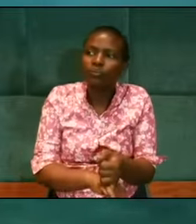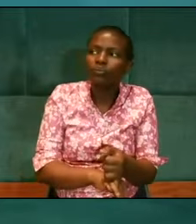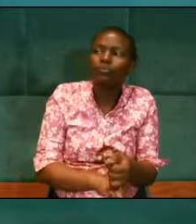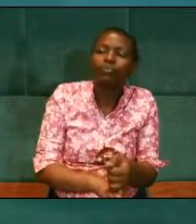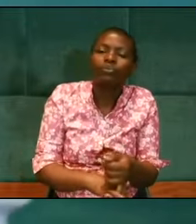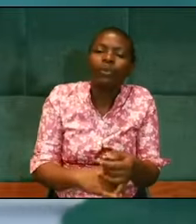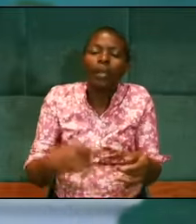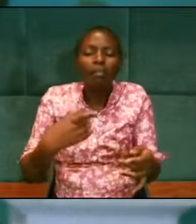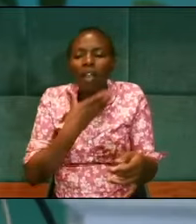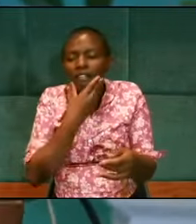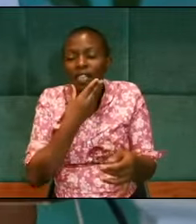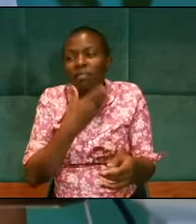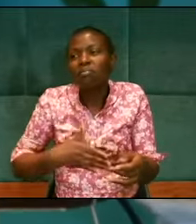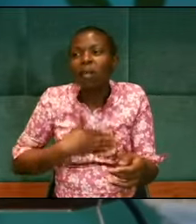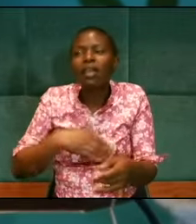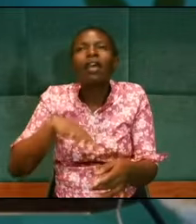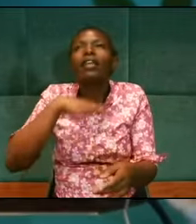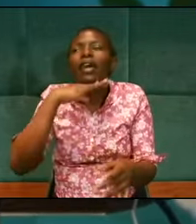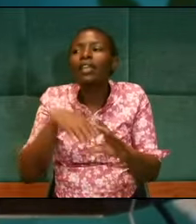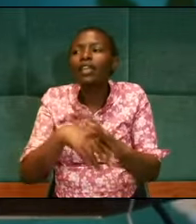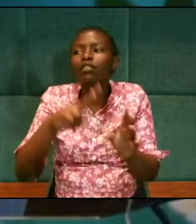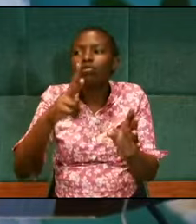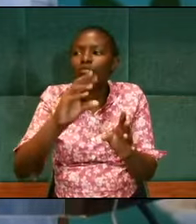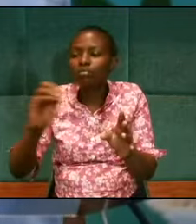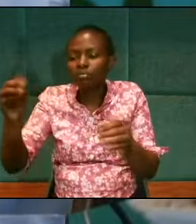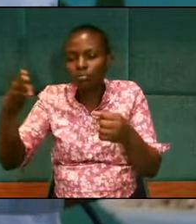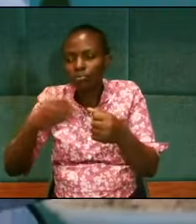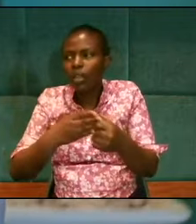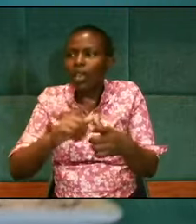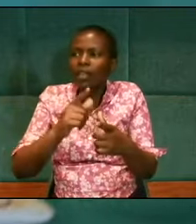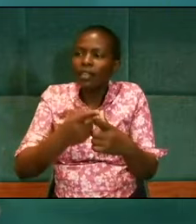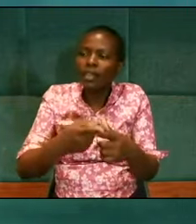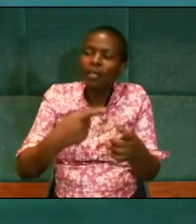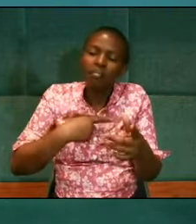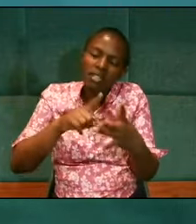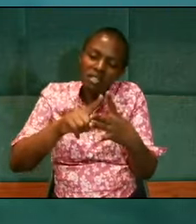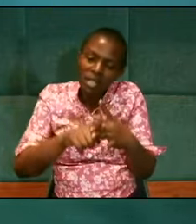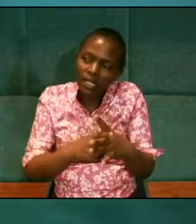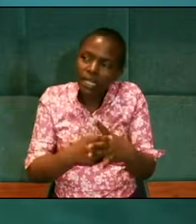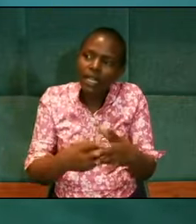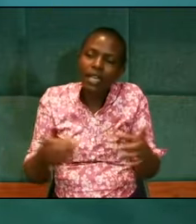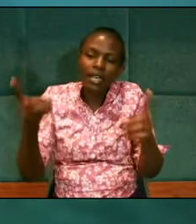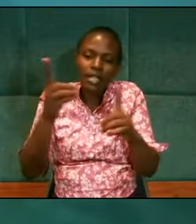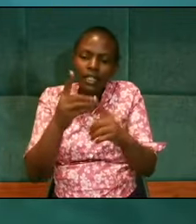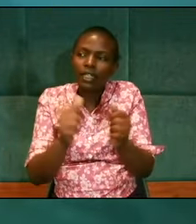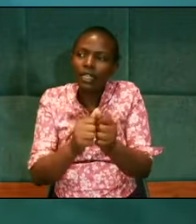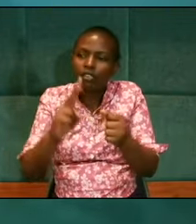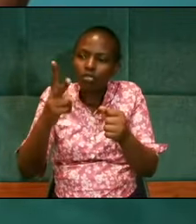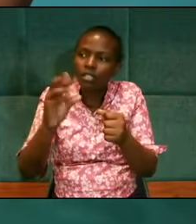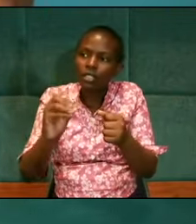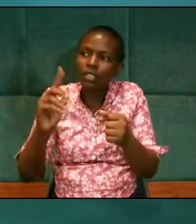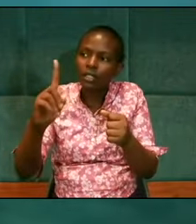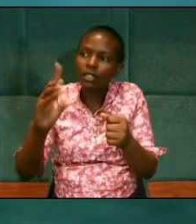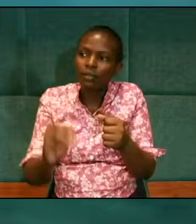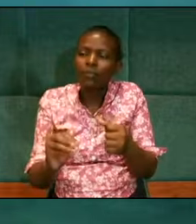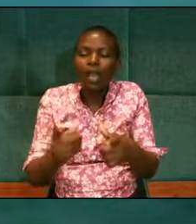came back, I sat with daddy, and I told daddy, I saw a young lady in Sierra Leone when we started dating. I love her, daddy. She says,